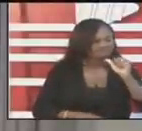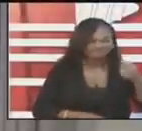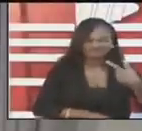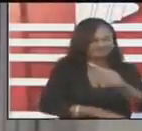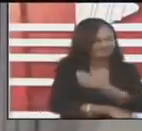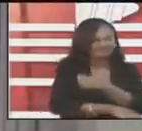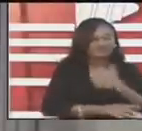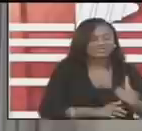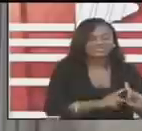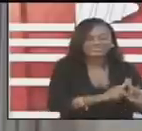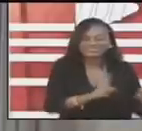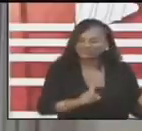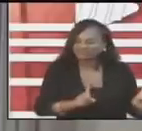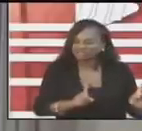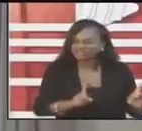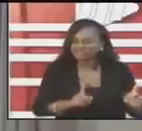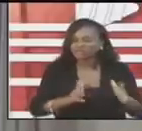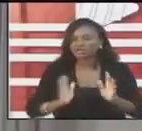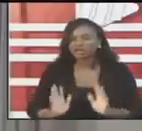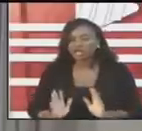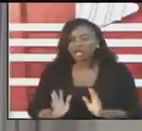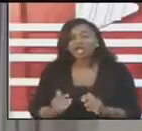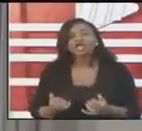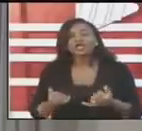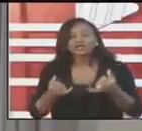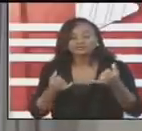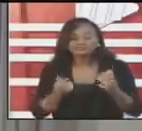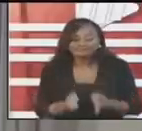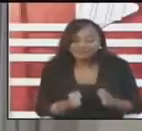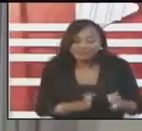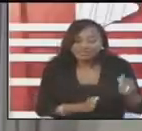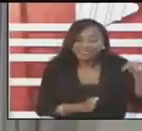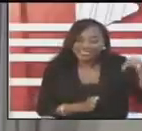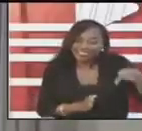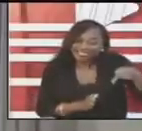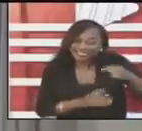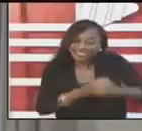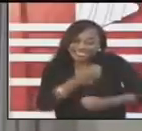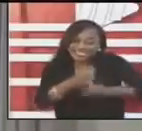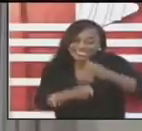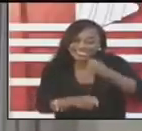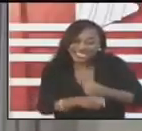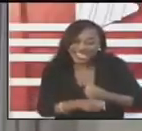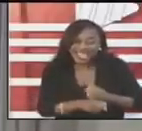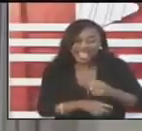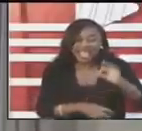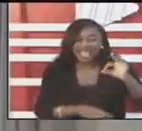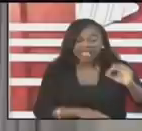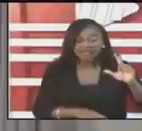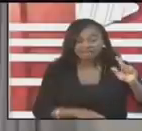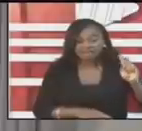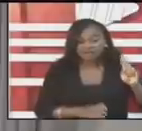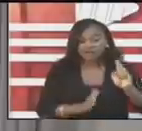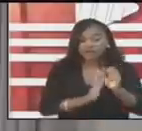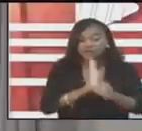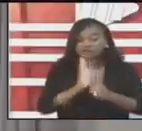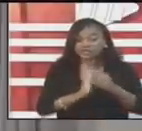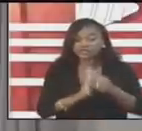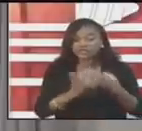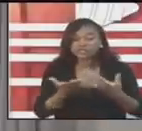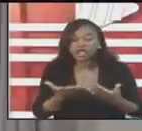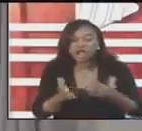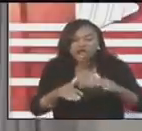difference. Preparing for this year's flu season, and I'm glad you brought that up, Rishard. It's a very good issue to